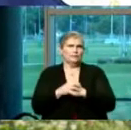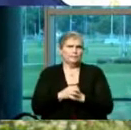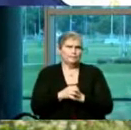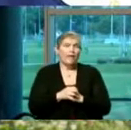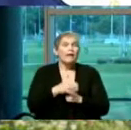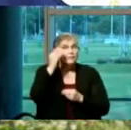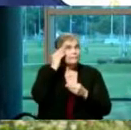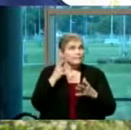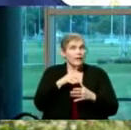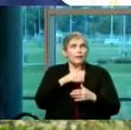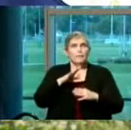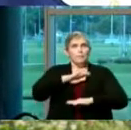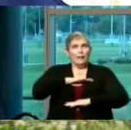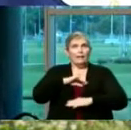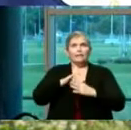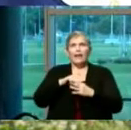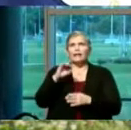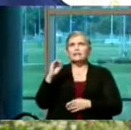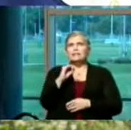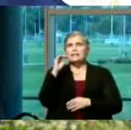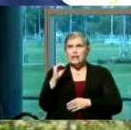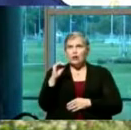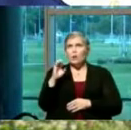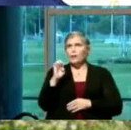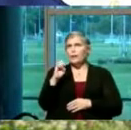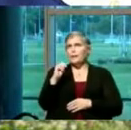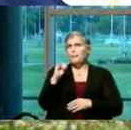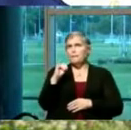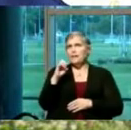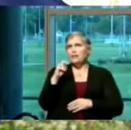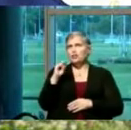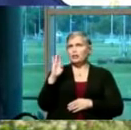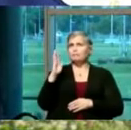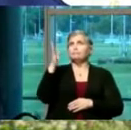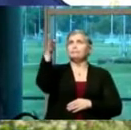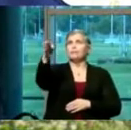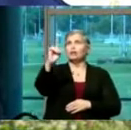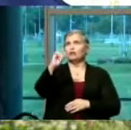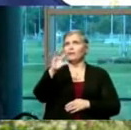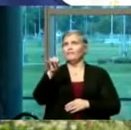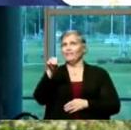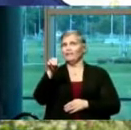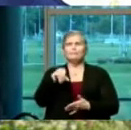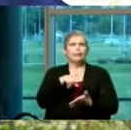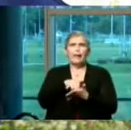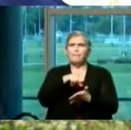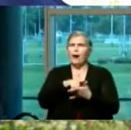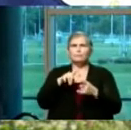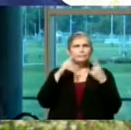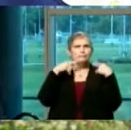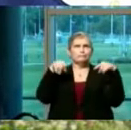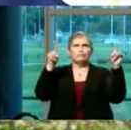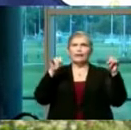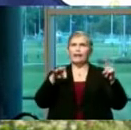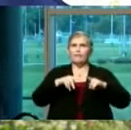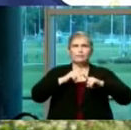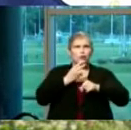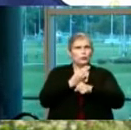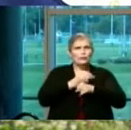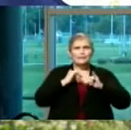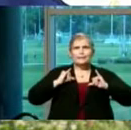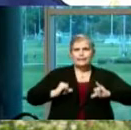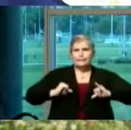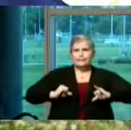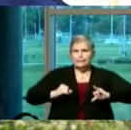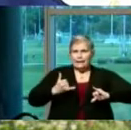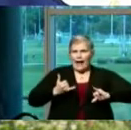fact is, meeting the commitment of zero emissions by 2050 will not happen based on current technology or even with